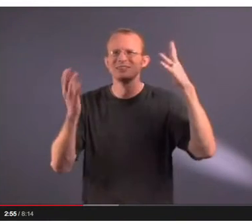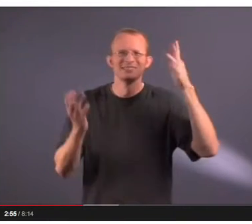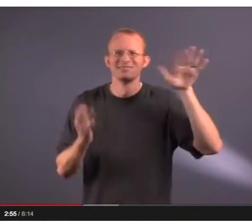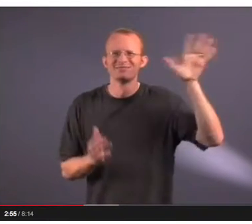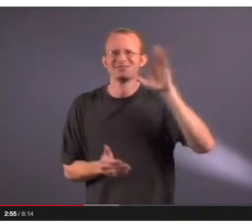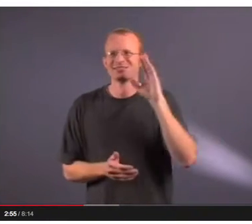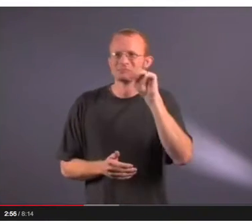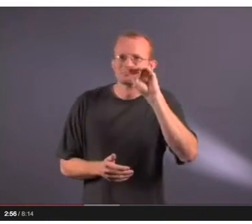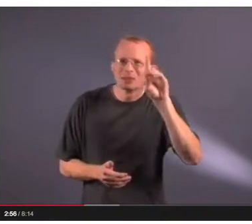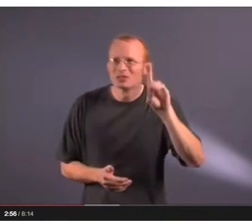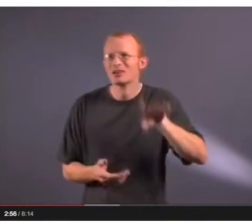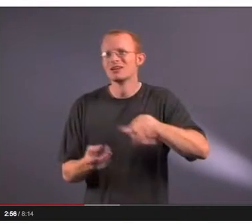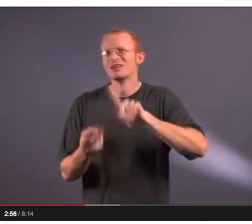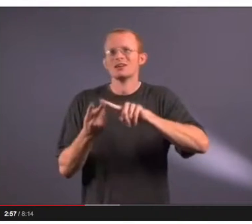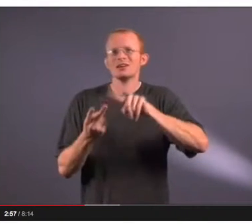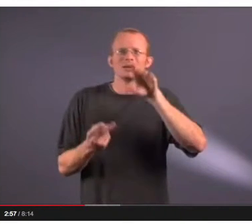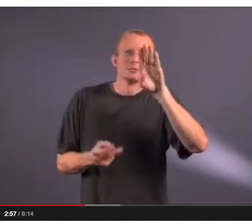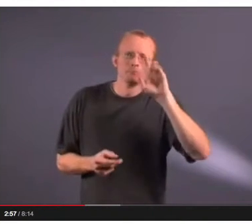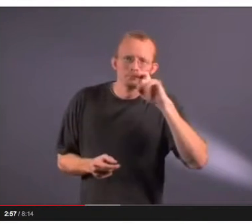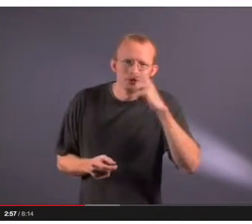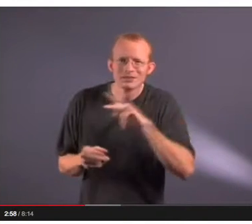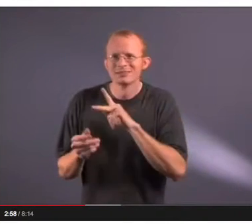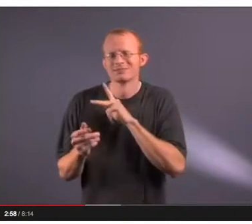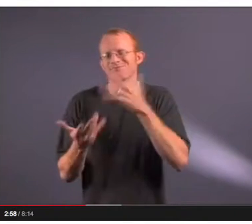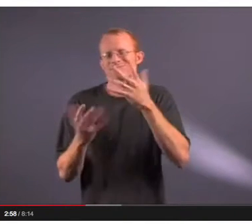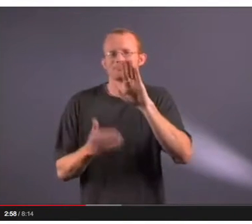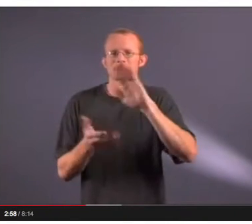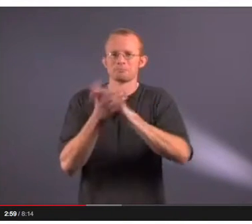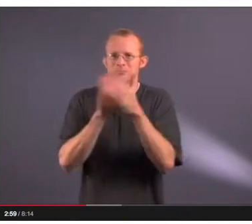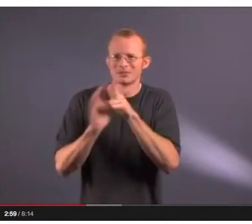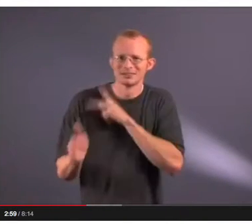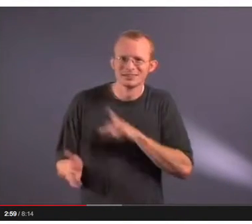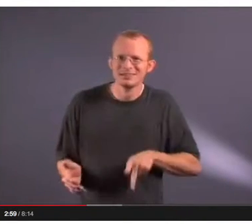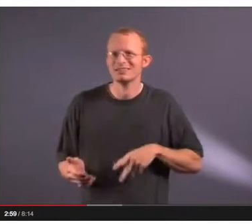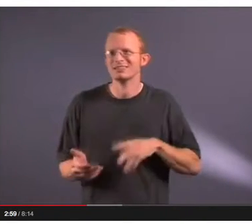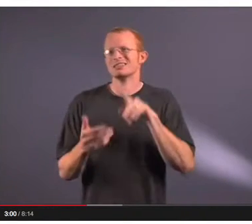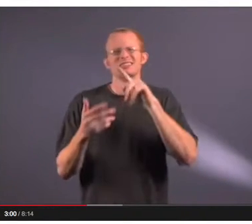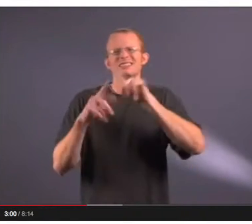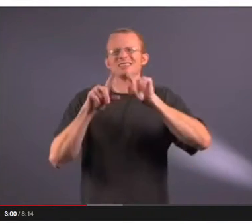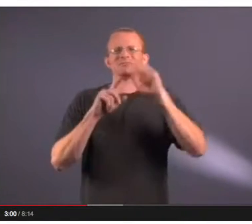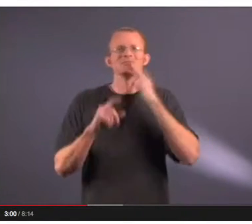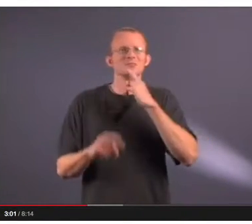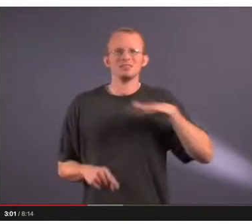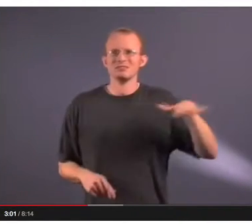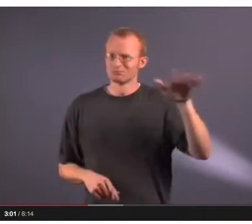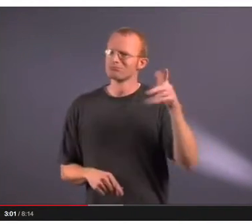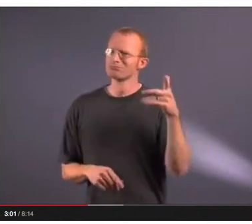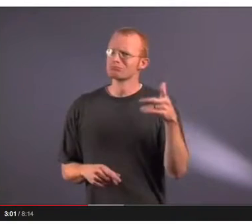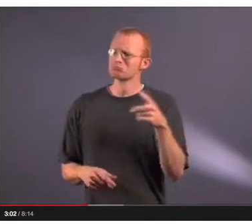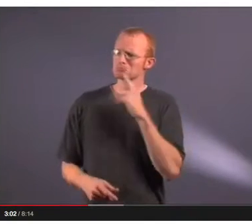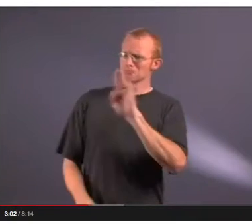So restaurants such like fast food restaurants, really, so Burger King, McDonald's, all